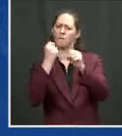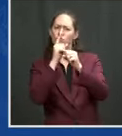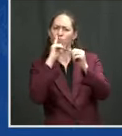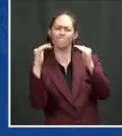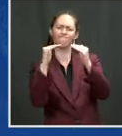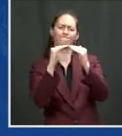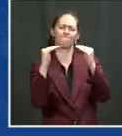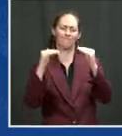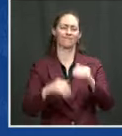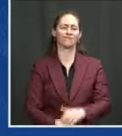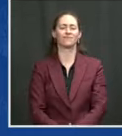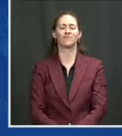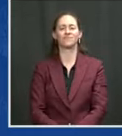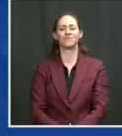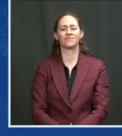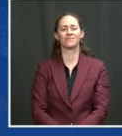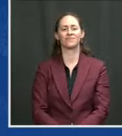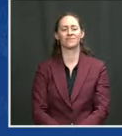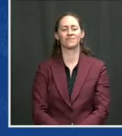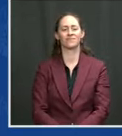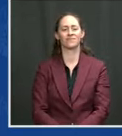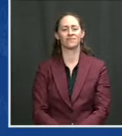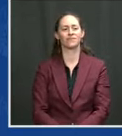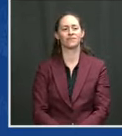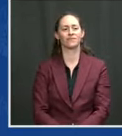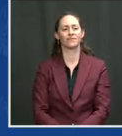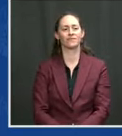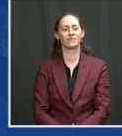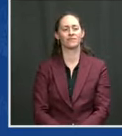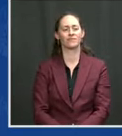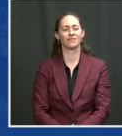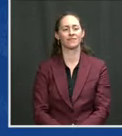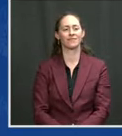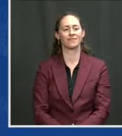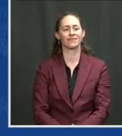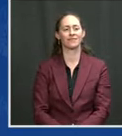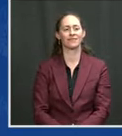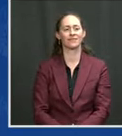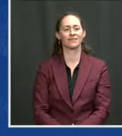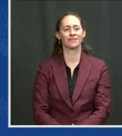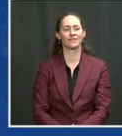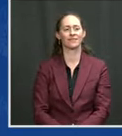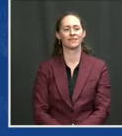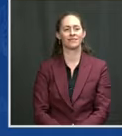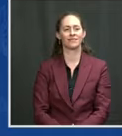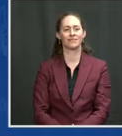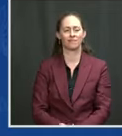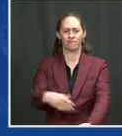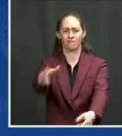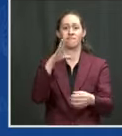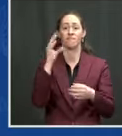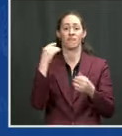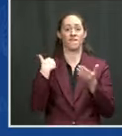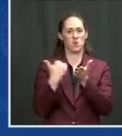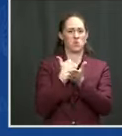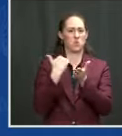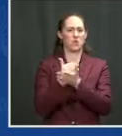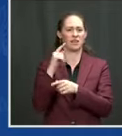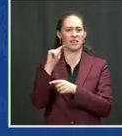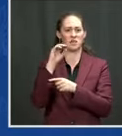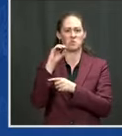enter this next phase. And to help us get there, we've added two new tools. One, Americans can